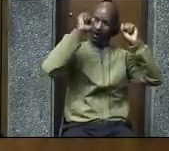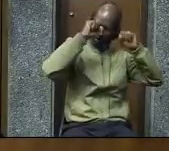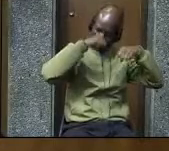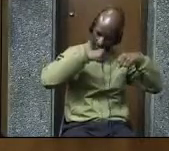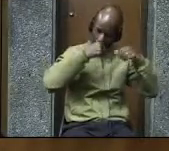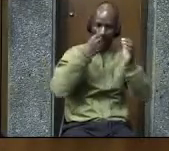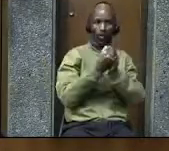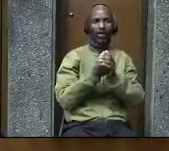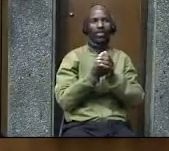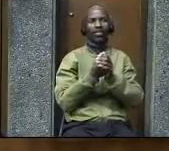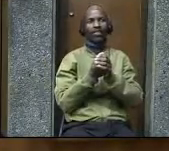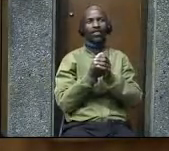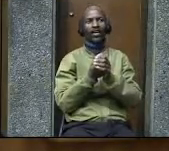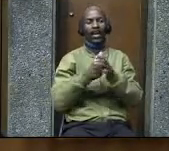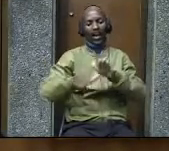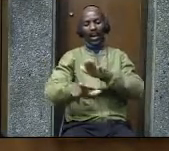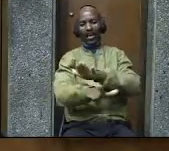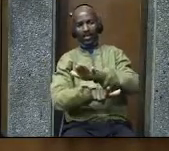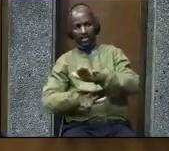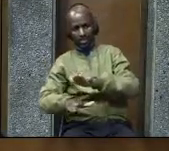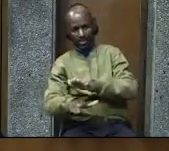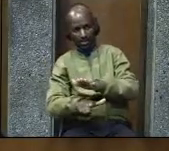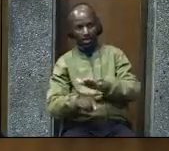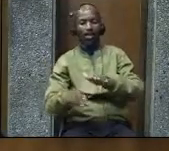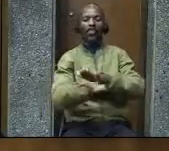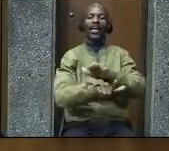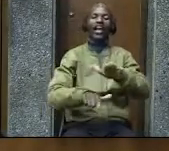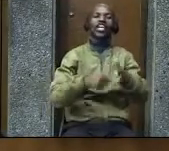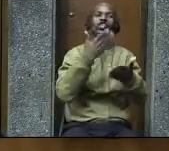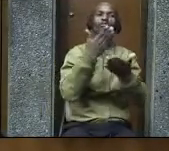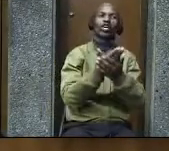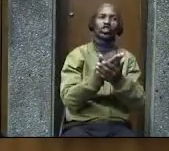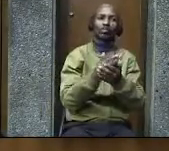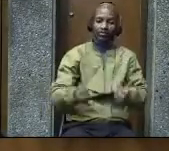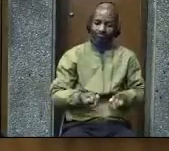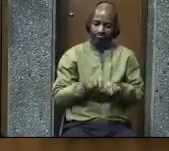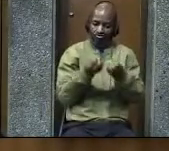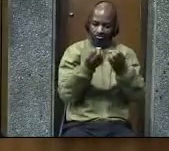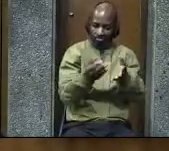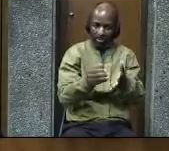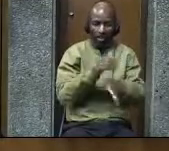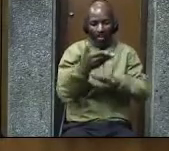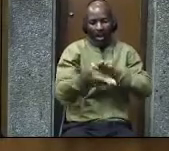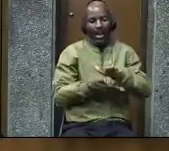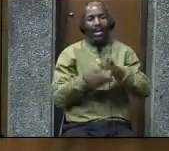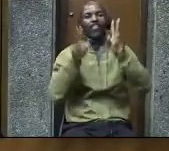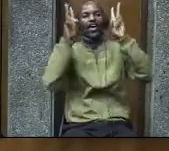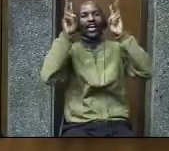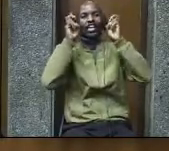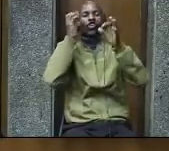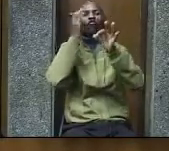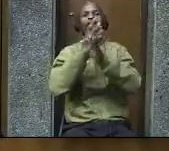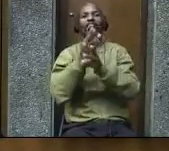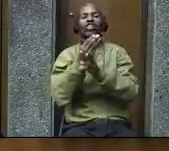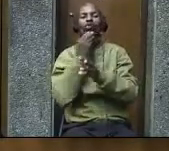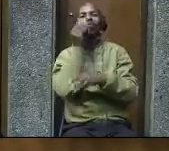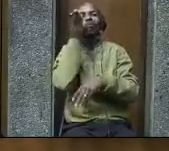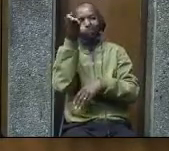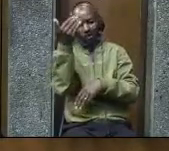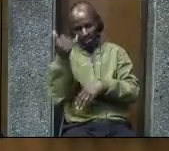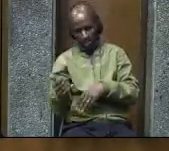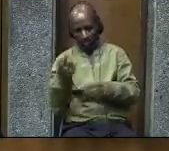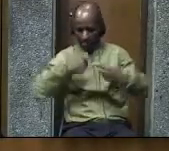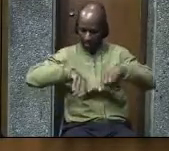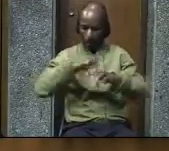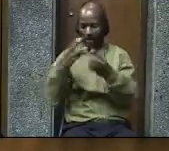the expropriation of land. The land must be expropriated under issues of parents who were here, bana ba